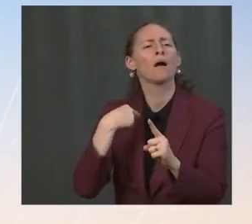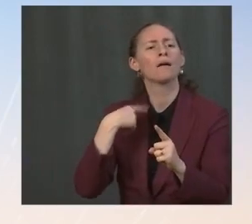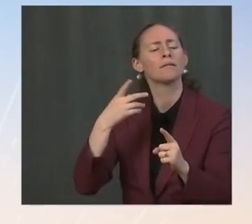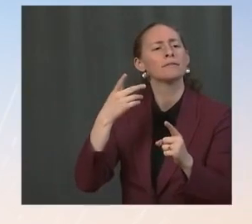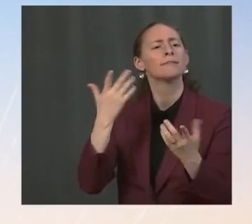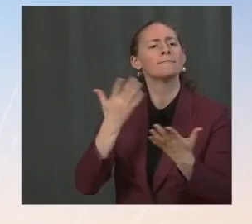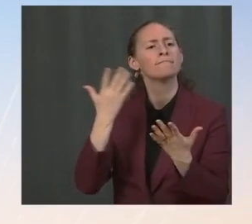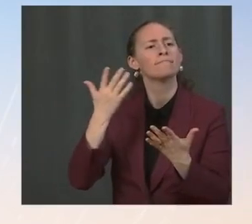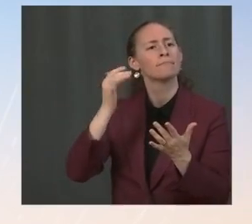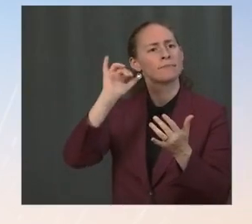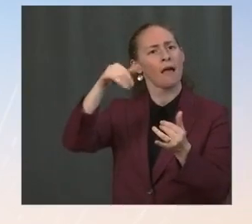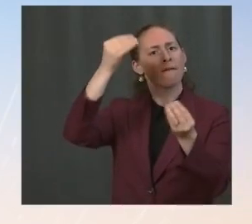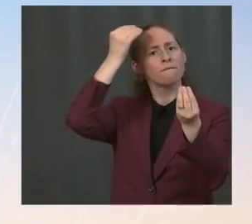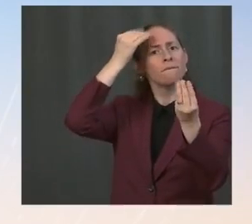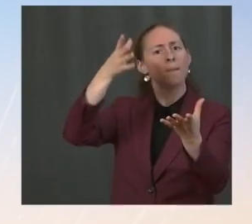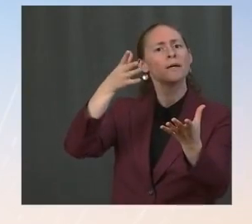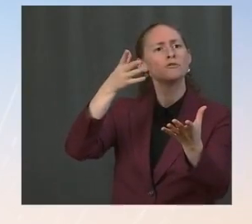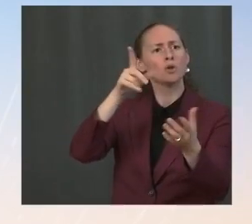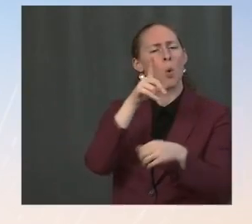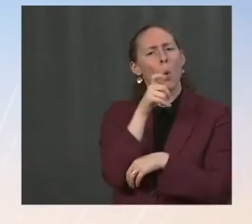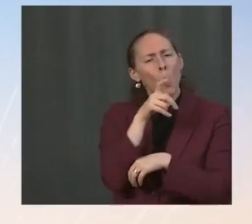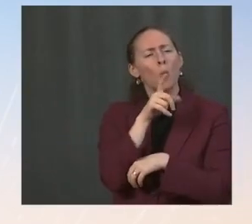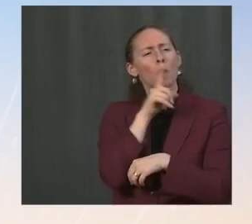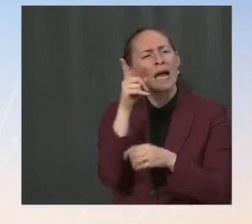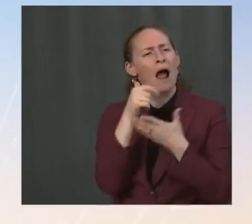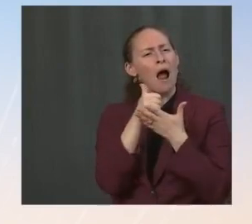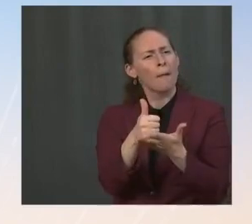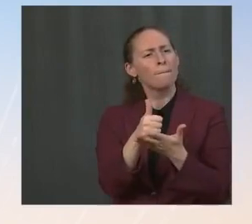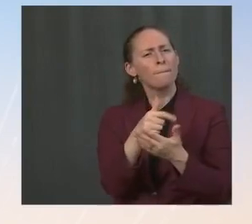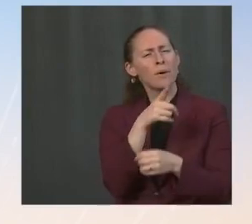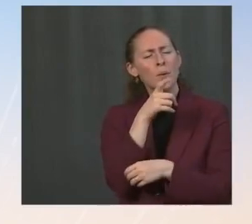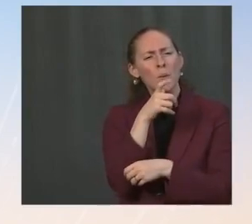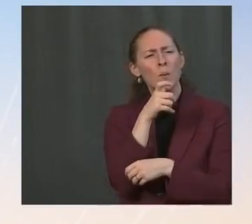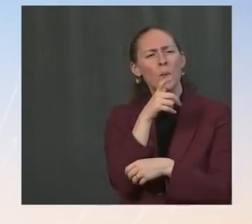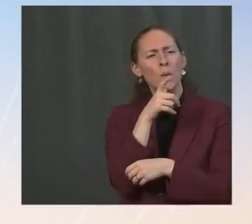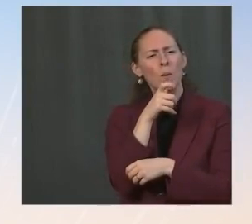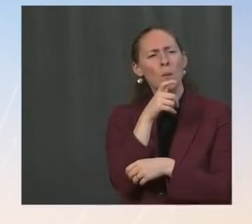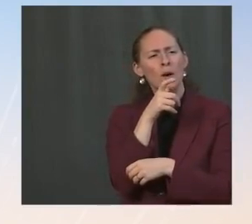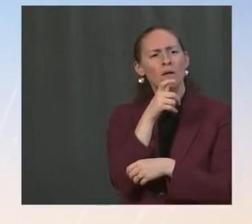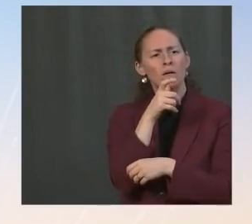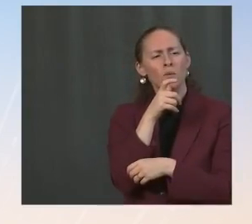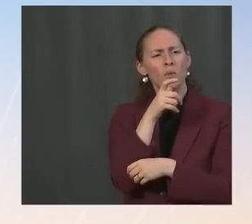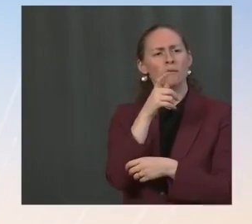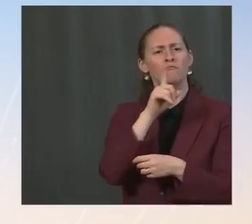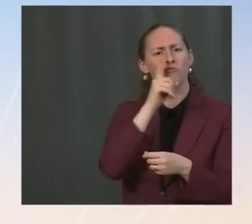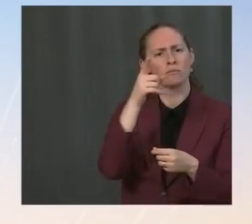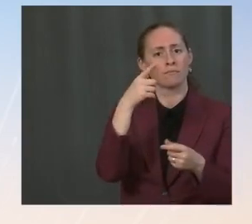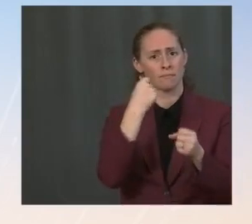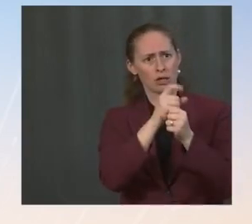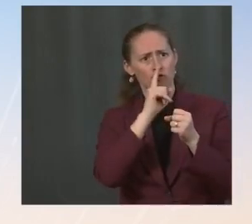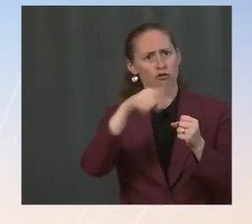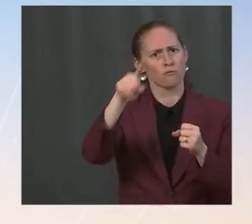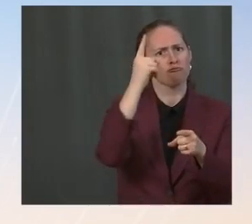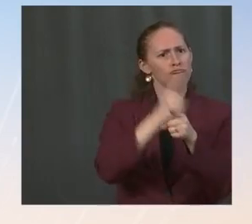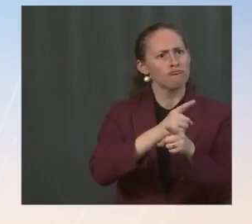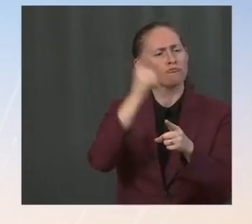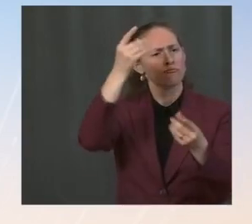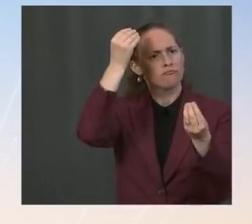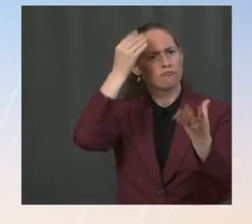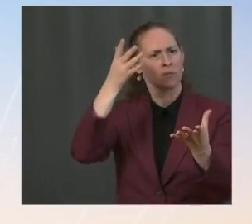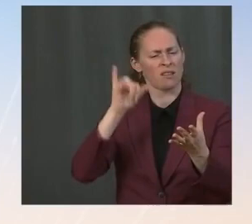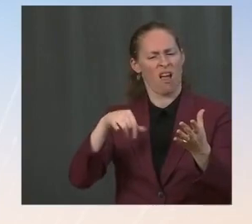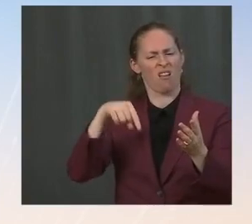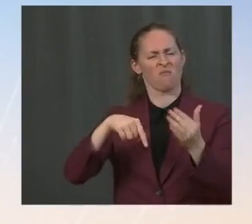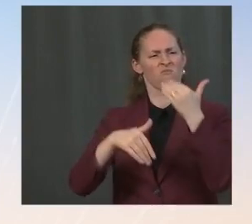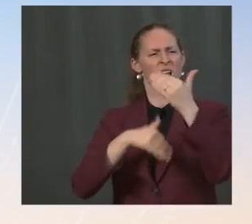those who need help. So I've been doing some reporting around people getting correct information about the process. So I want to